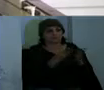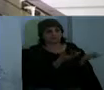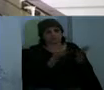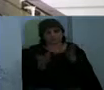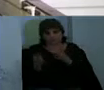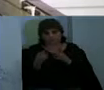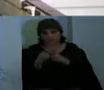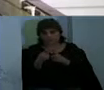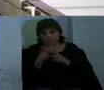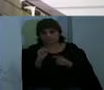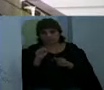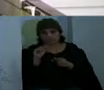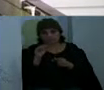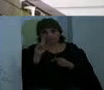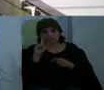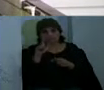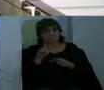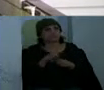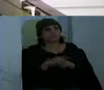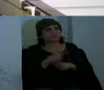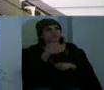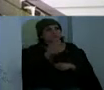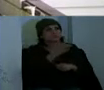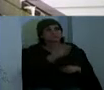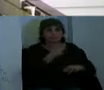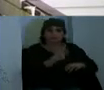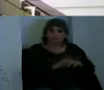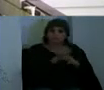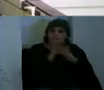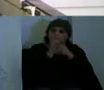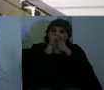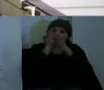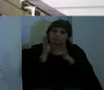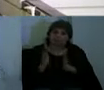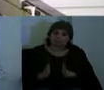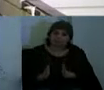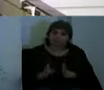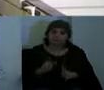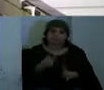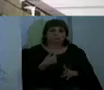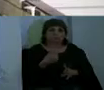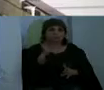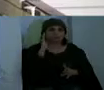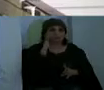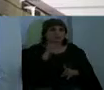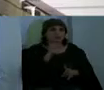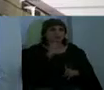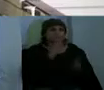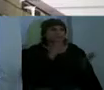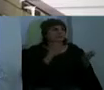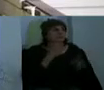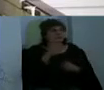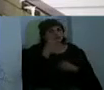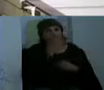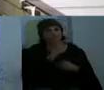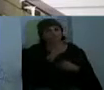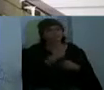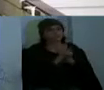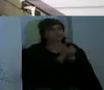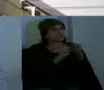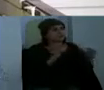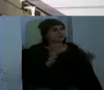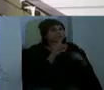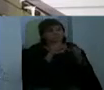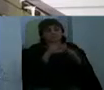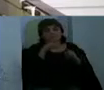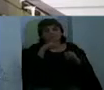to Saul. You are my shepherd, and I shall not want. You are my refuge when I'm